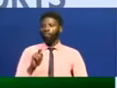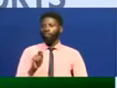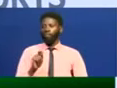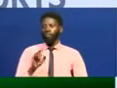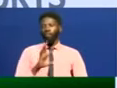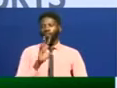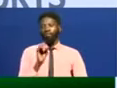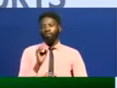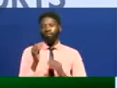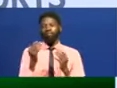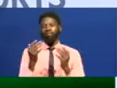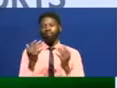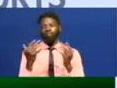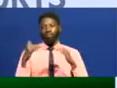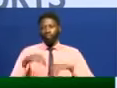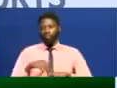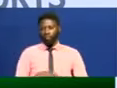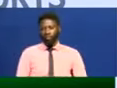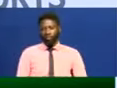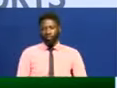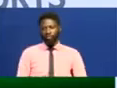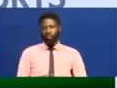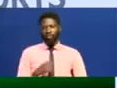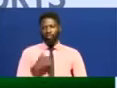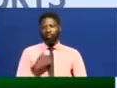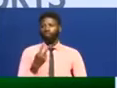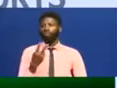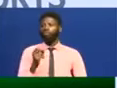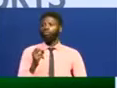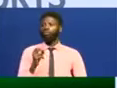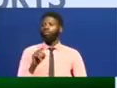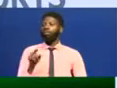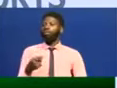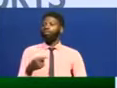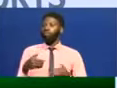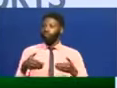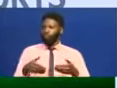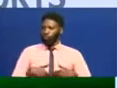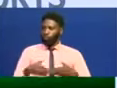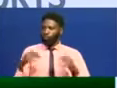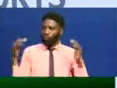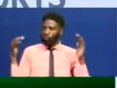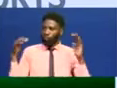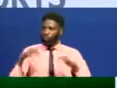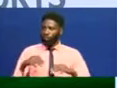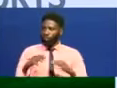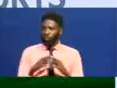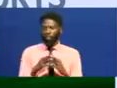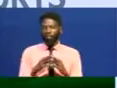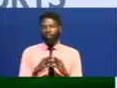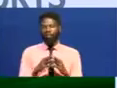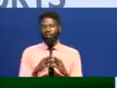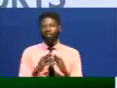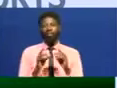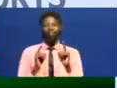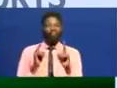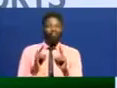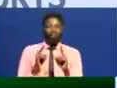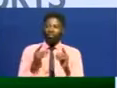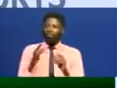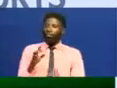Summit, bringing together 20,000 young people to move this